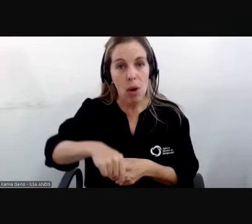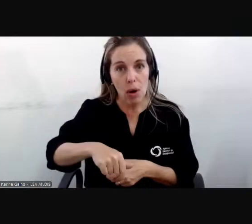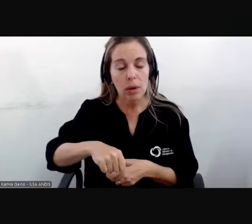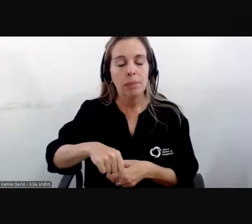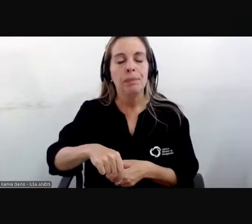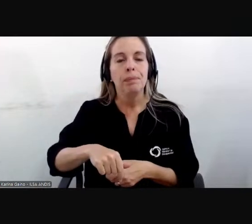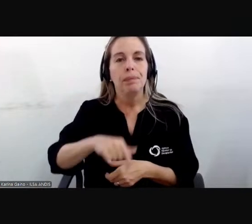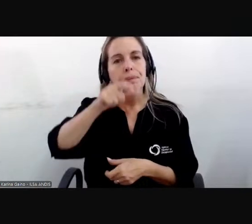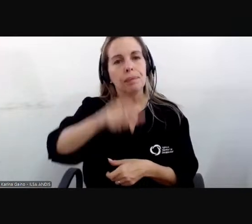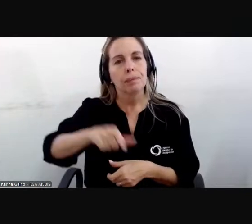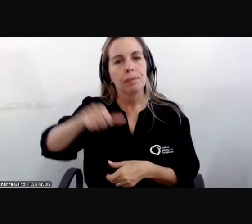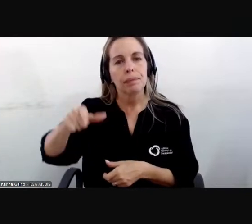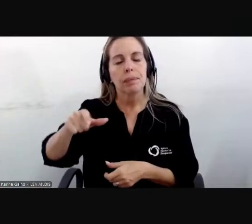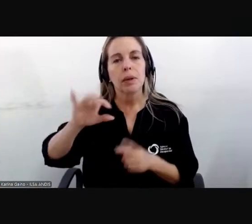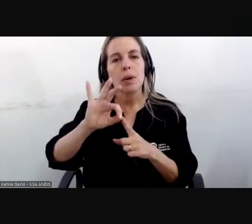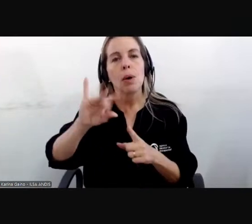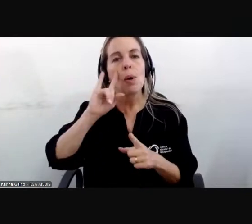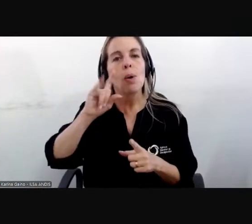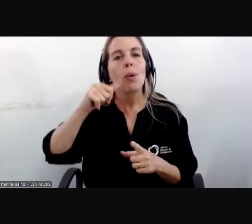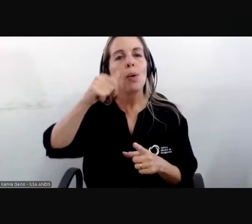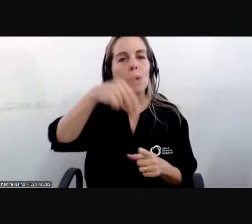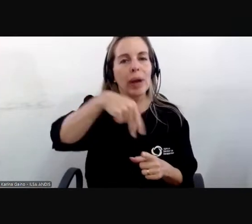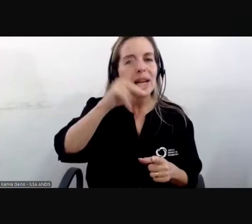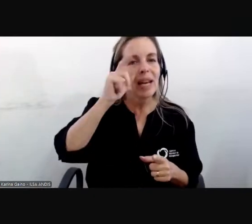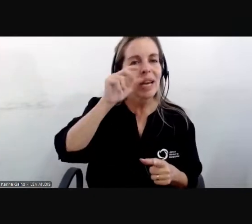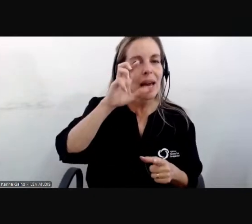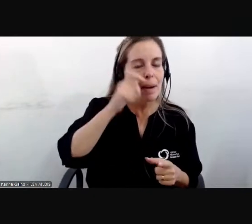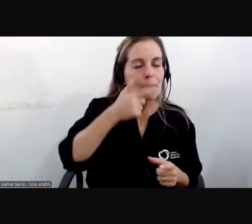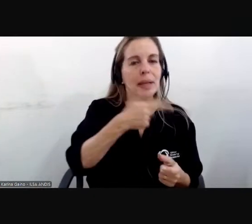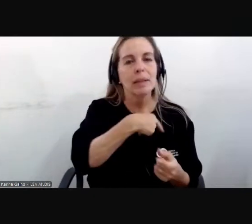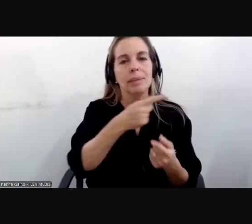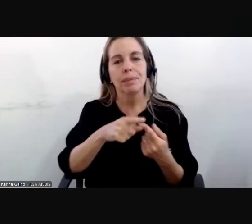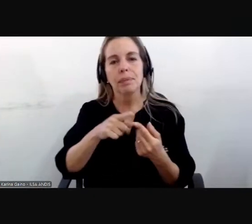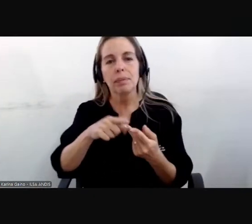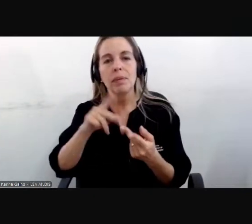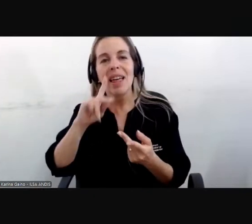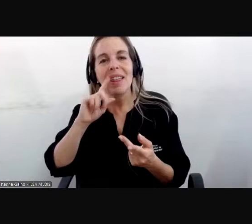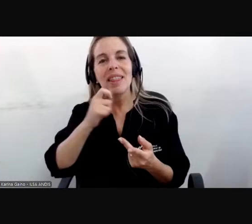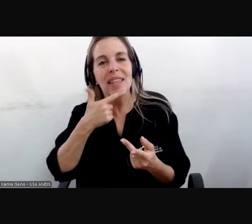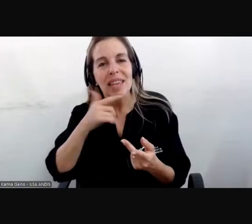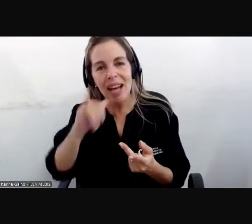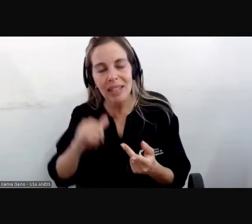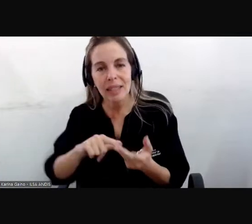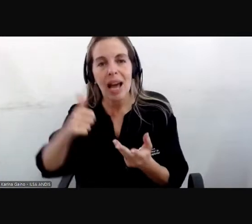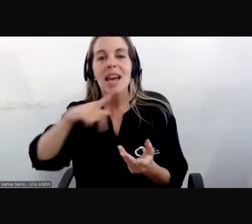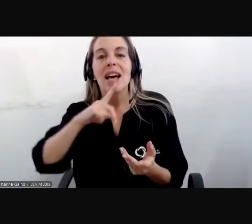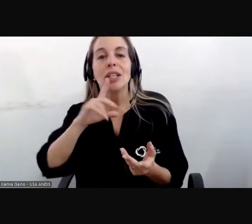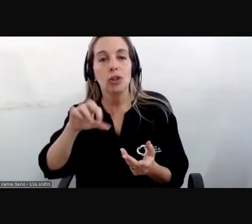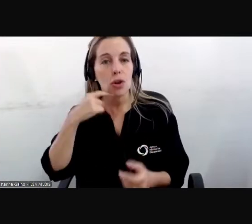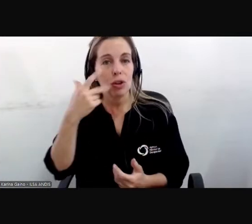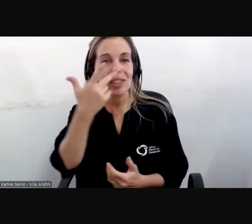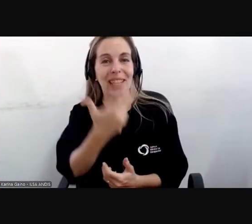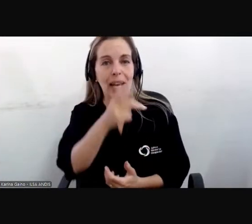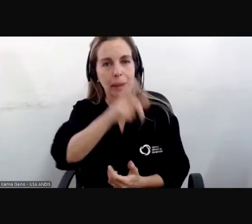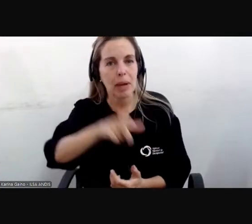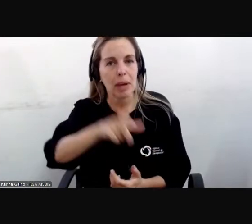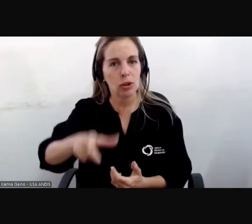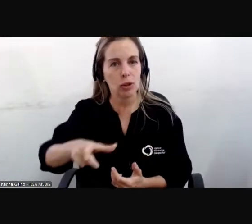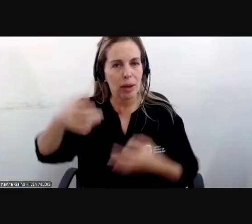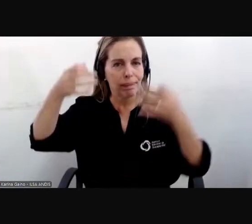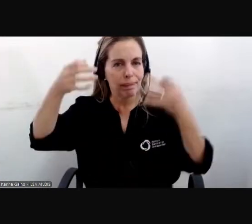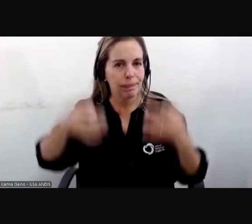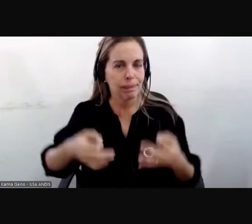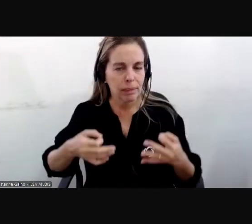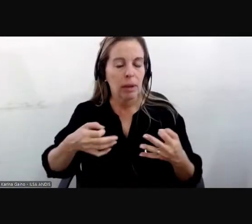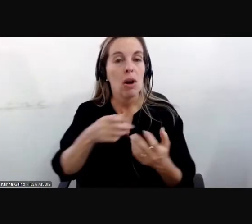and the Caribbean. We will be joined by Quinn Kepes, Yesenia Diaz, and Antonio Rosa, very prestigious